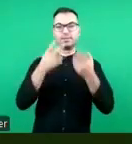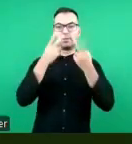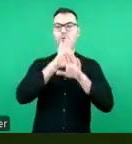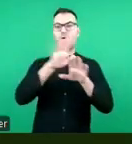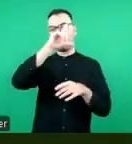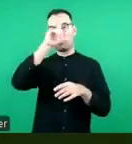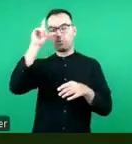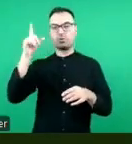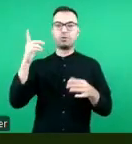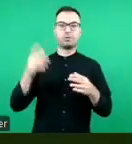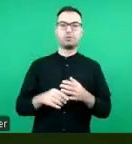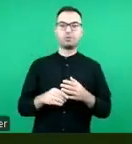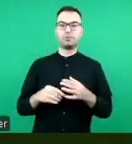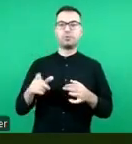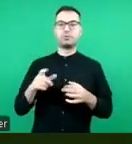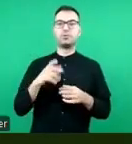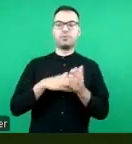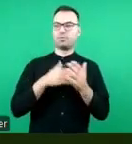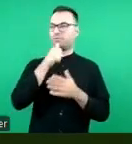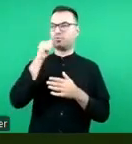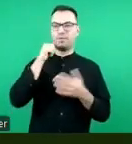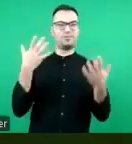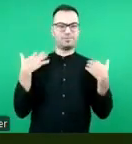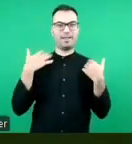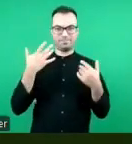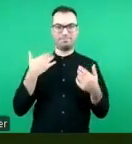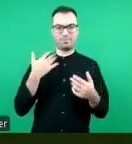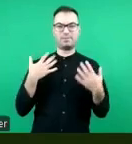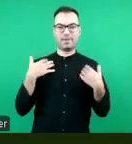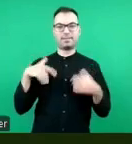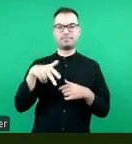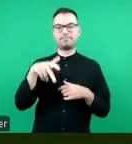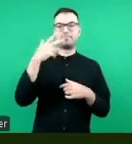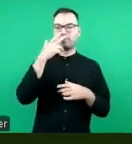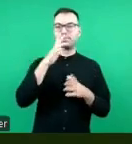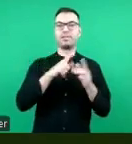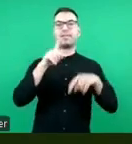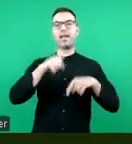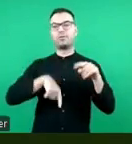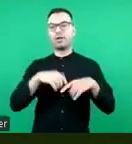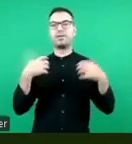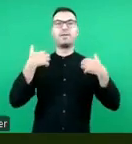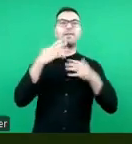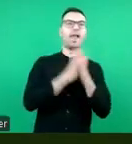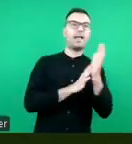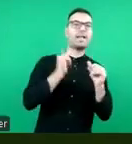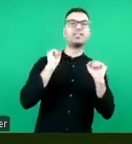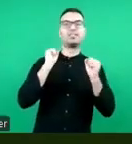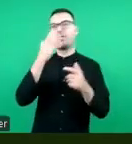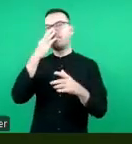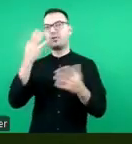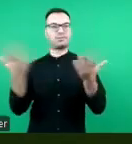like we had the walk yesterday in the Białowieża forest to show how the natural dynamics in forests work.